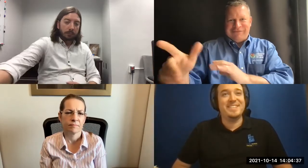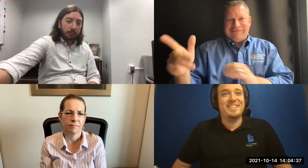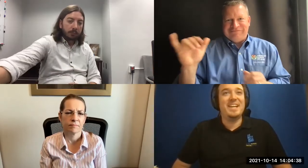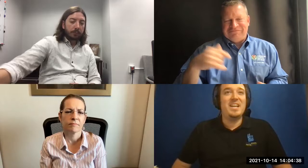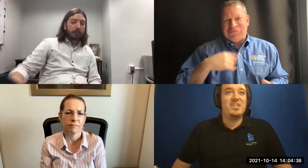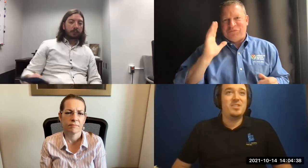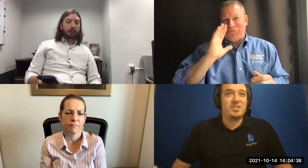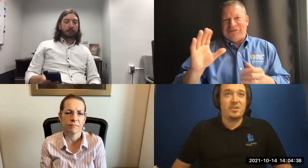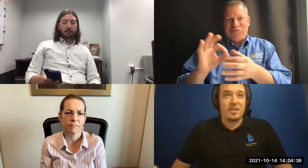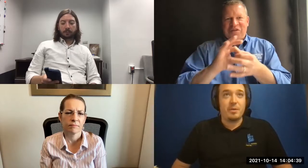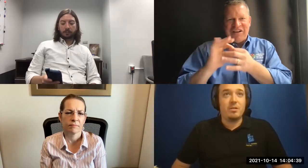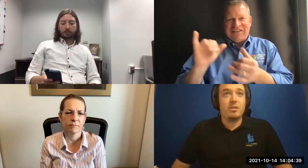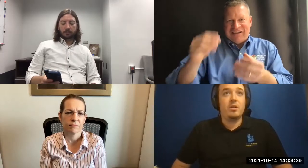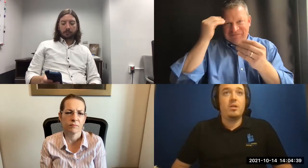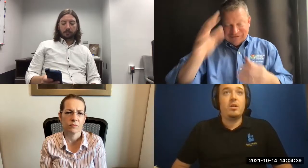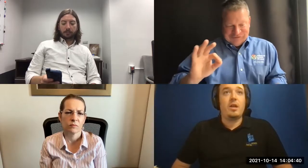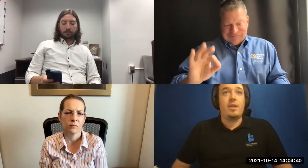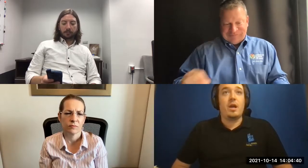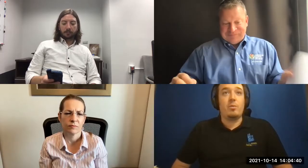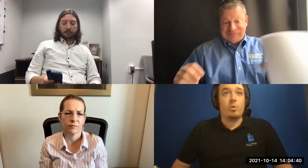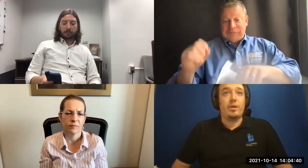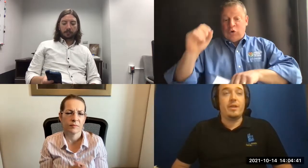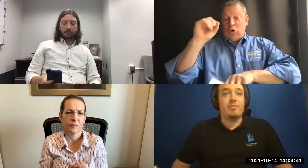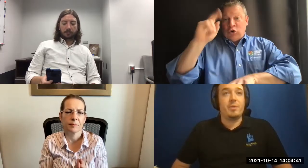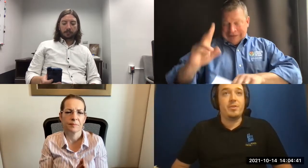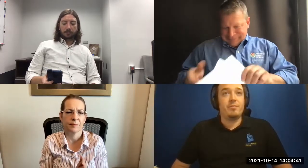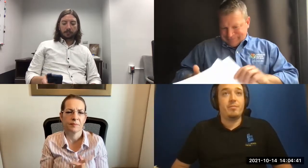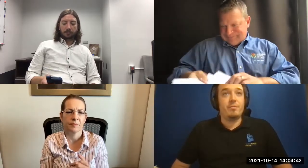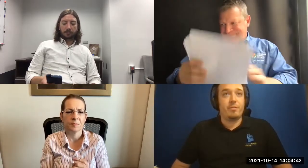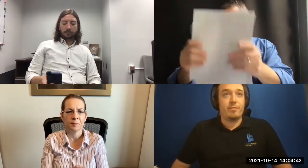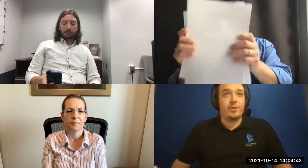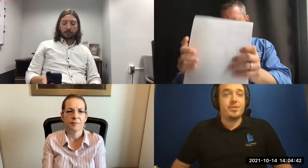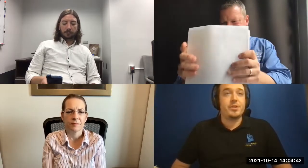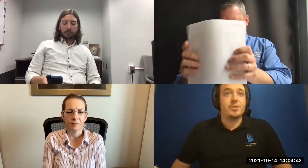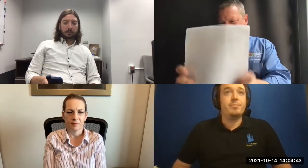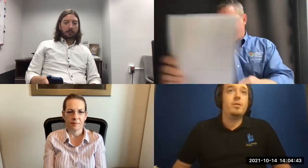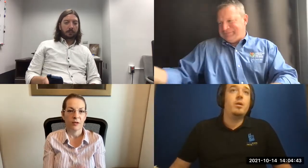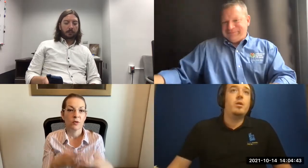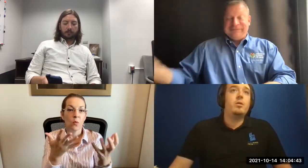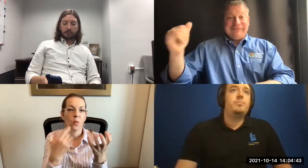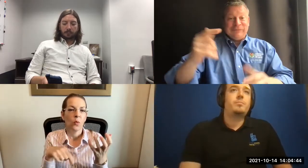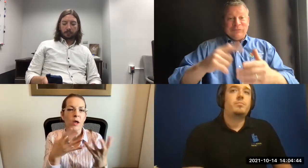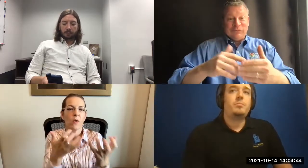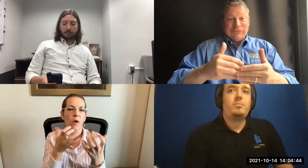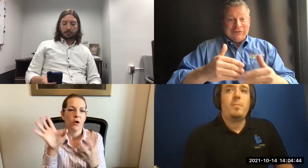CASD@CASD.org. Send her an email, and then I will coordinate that information for future discussion.